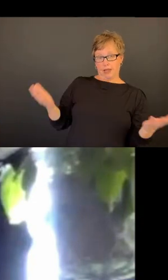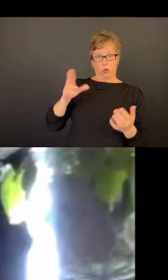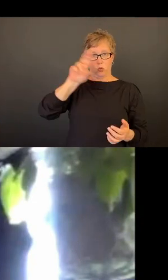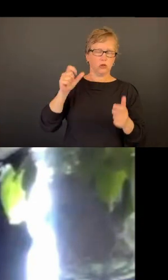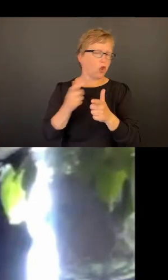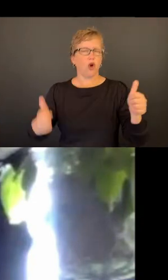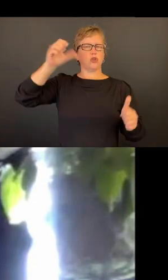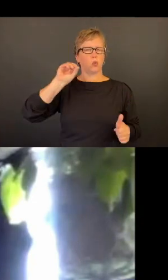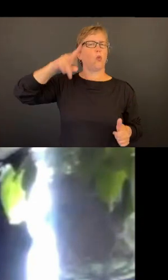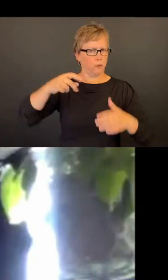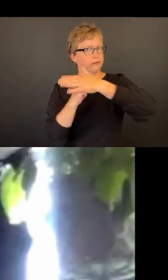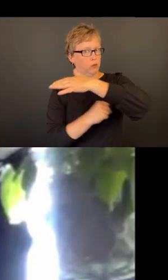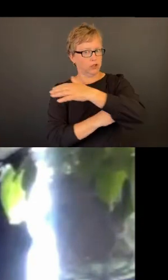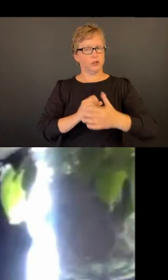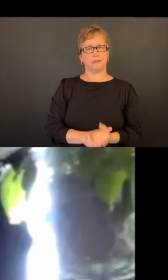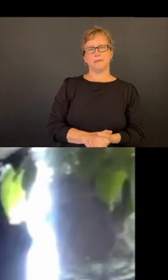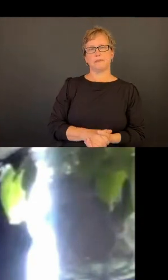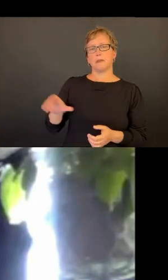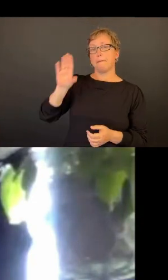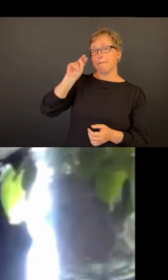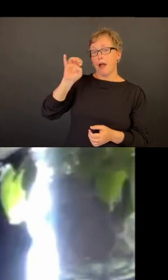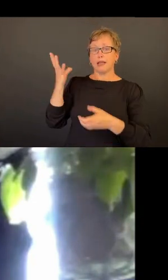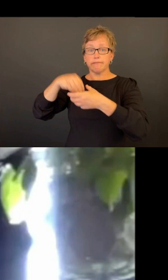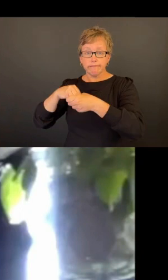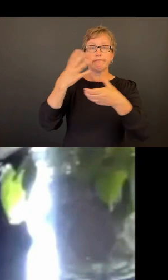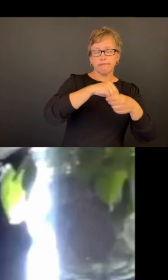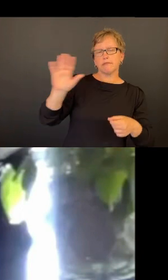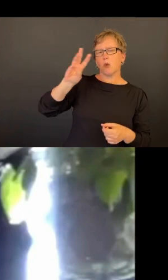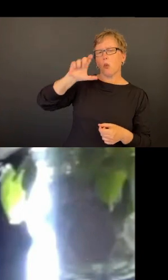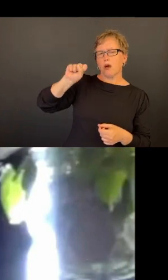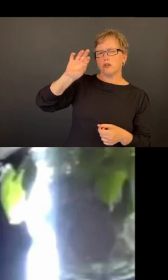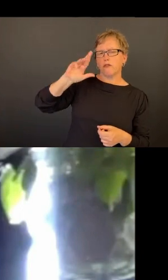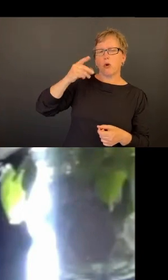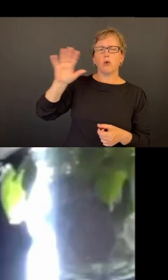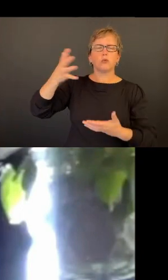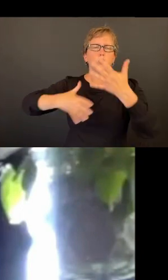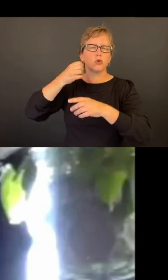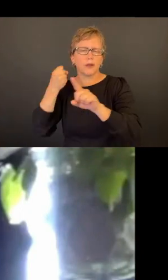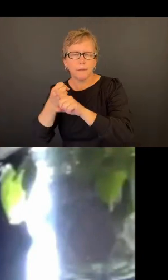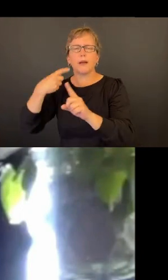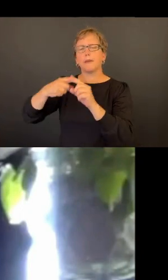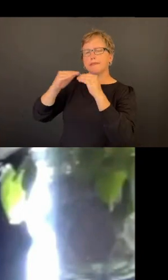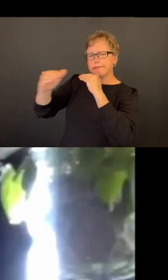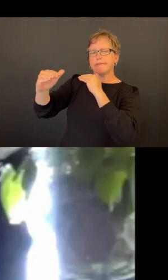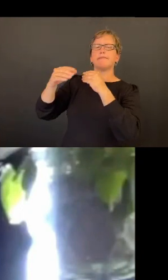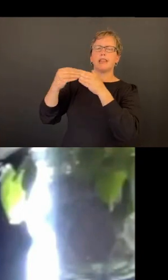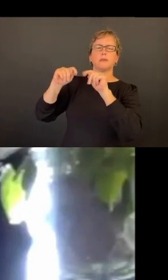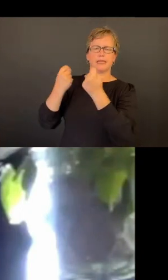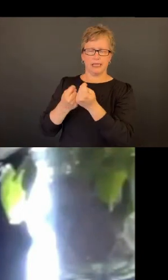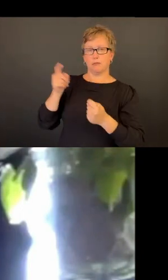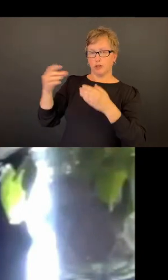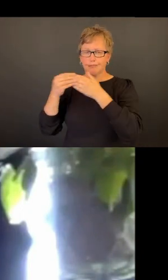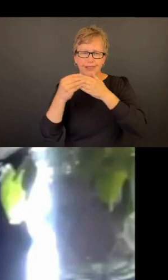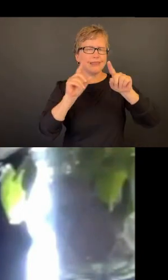the US. As a member of Wells Fargo's social impact and sustainability leadership team, she drives strategies across